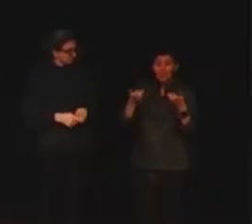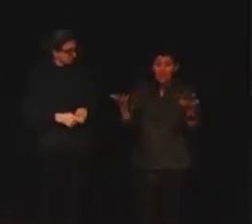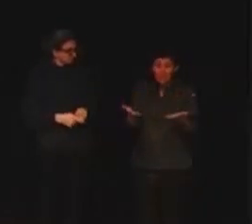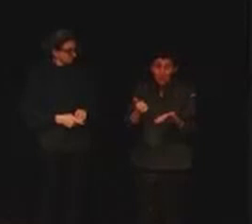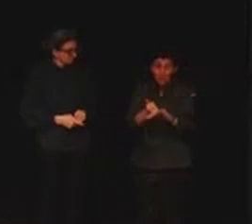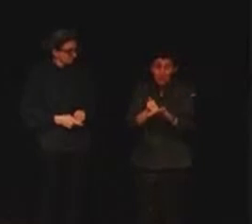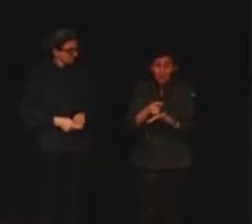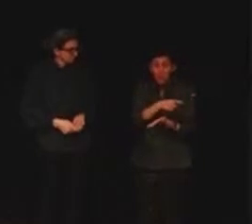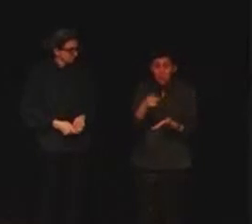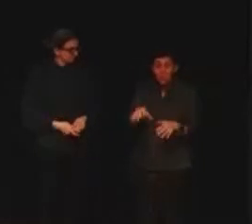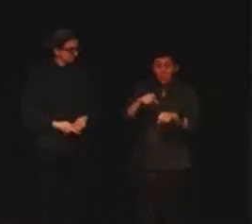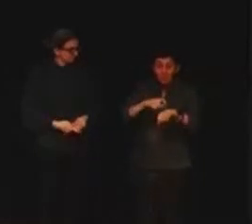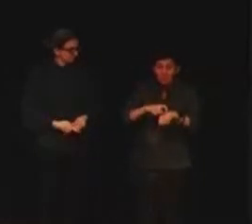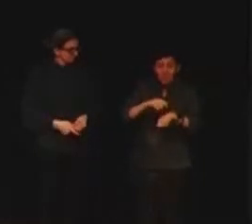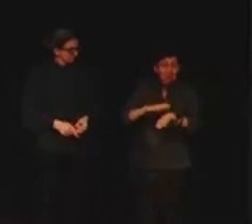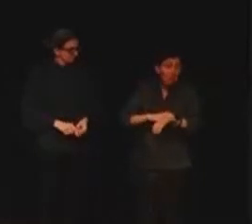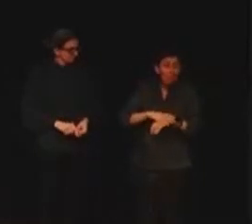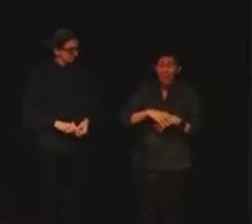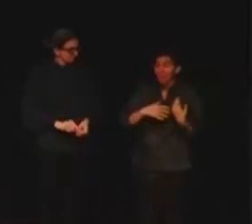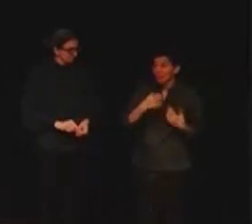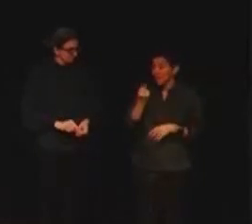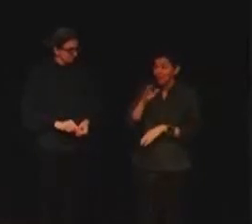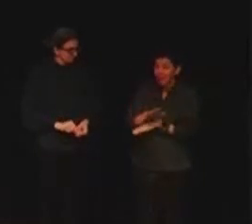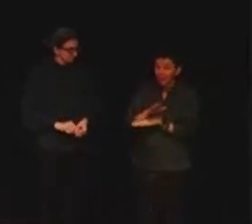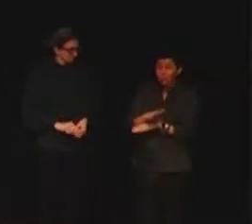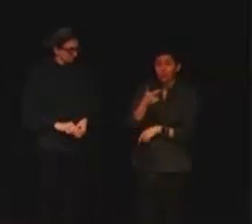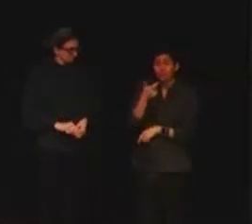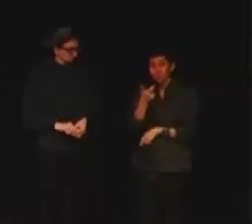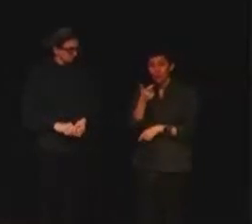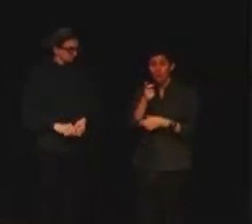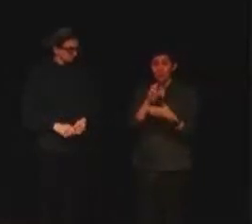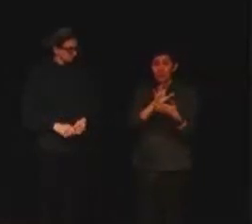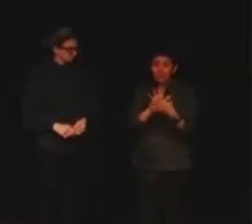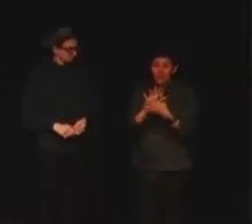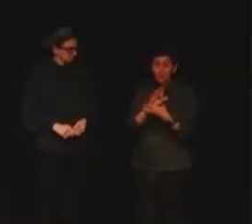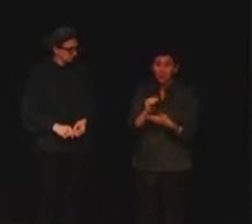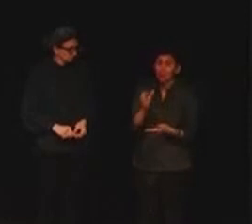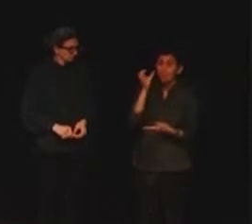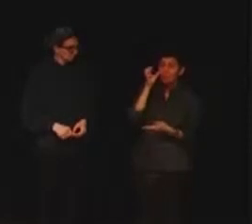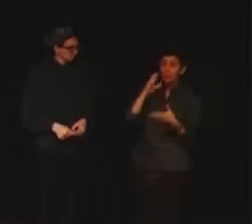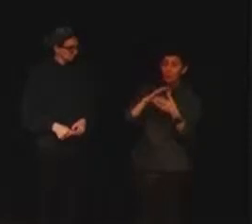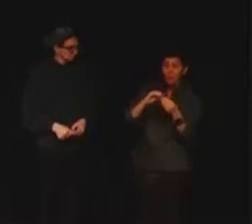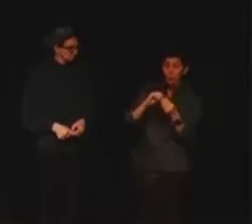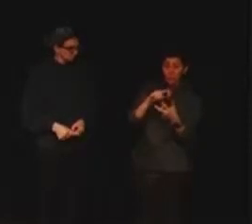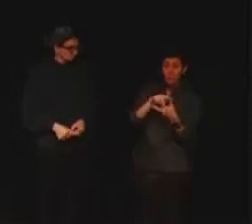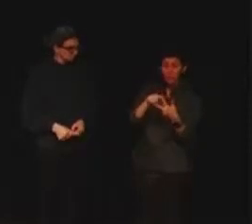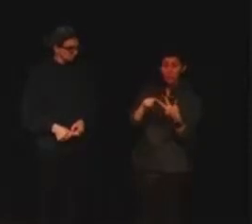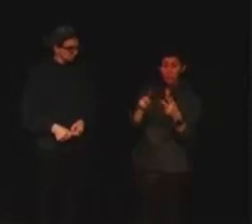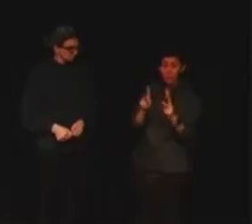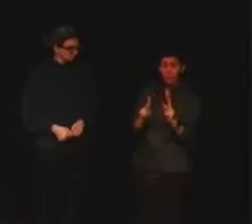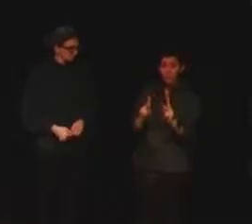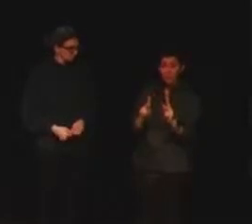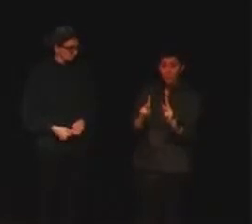your time on a weekend to listen to the stories of these individuals who, you know, before we brought a camera into the